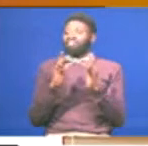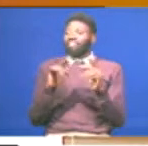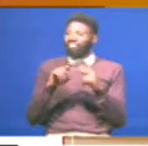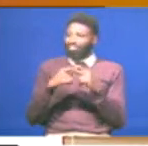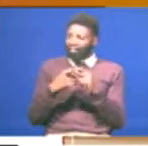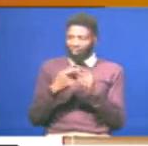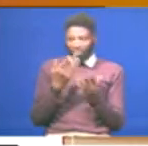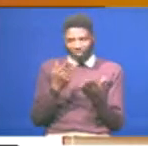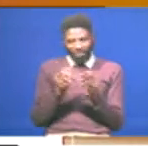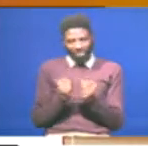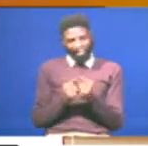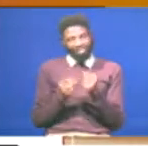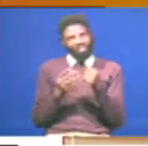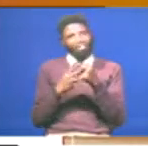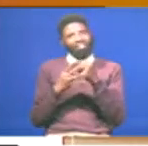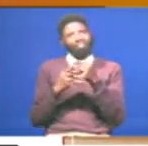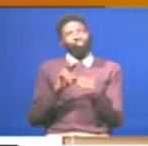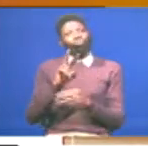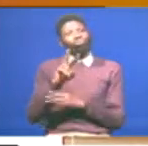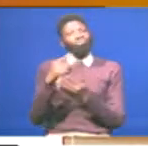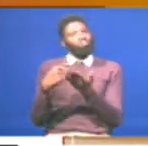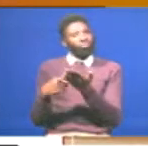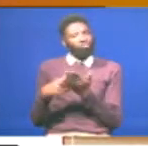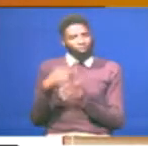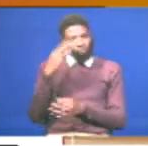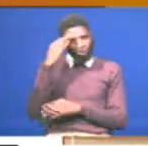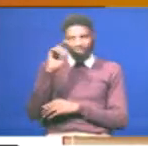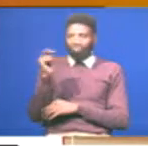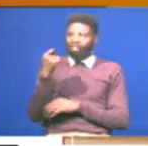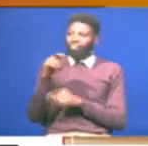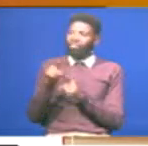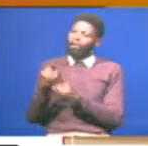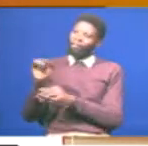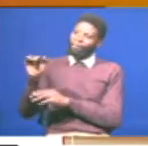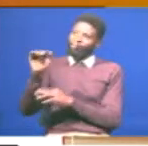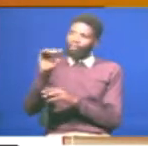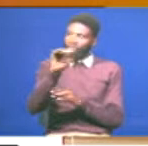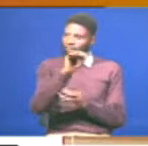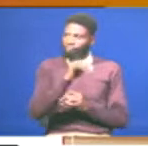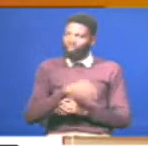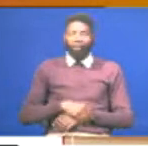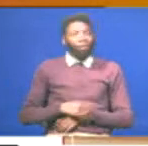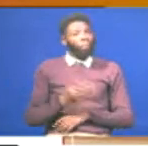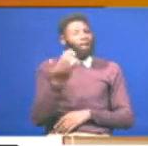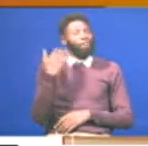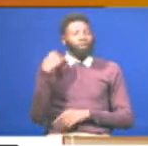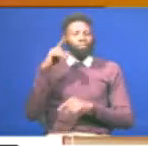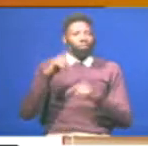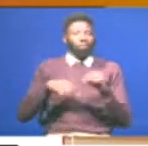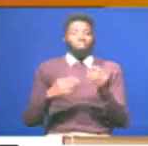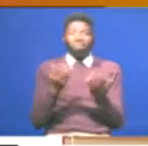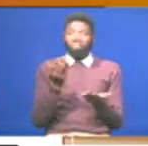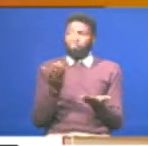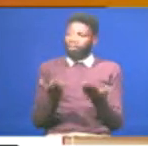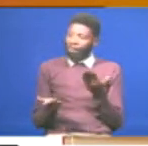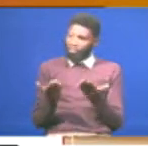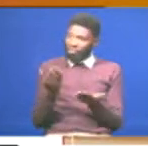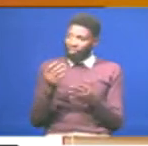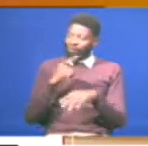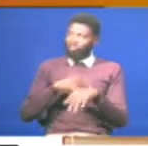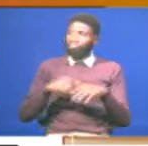92 conversations, because we also rallied Kenyans together. Before then, it wasn't possible. Maybe this is when people talk